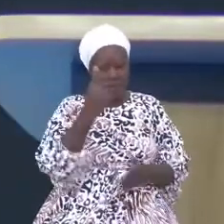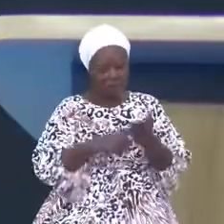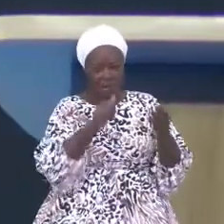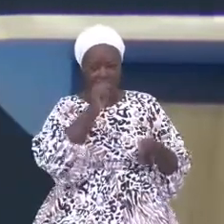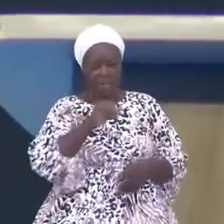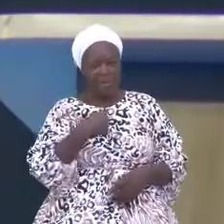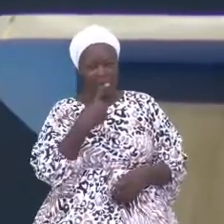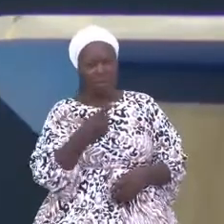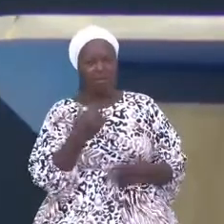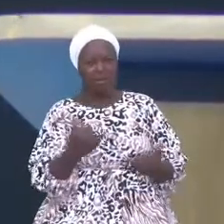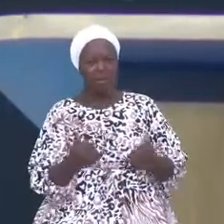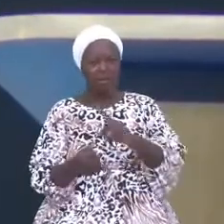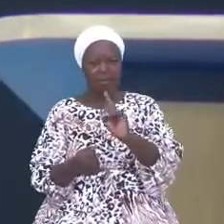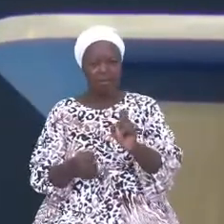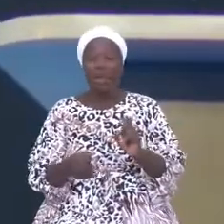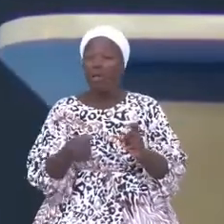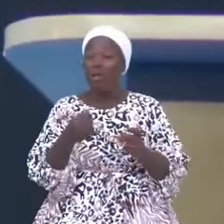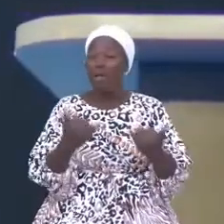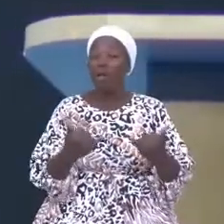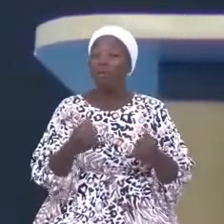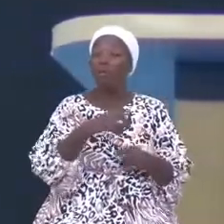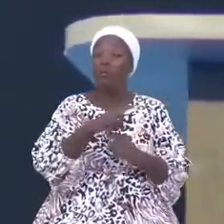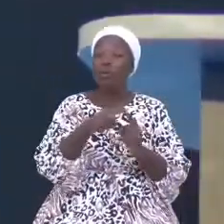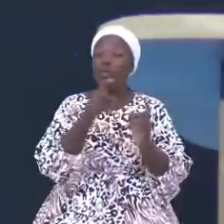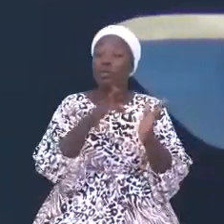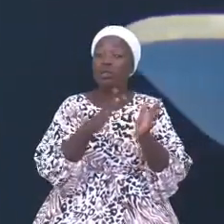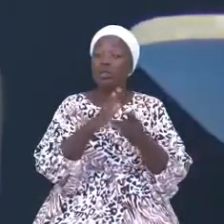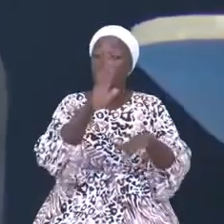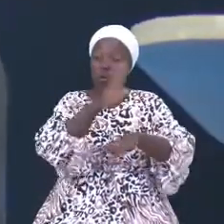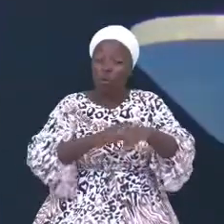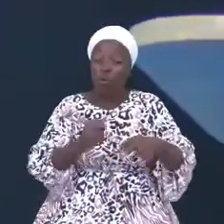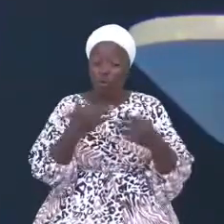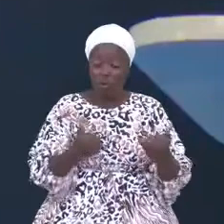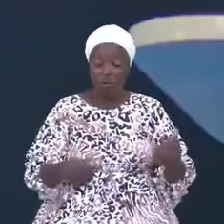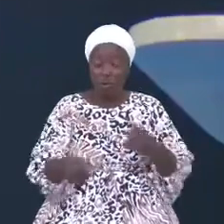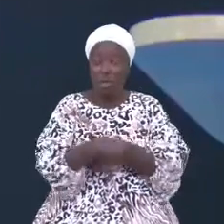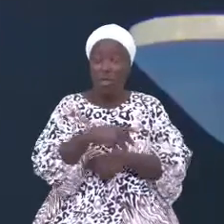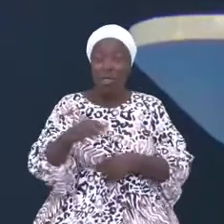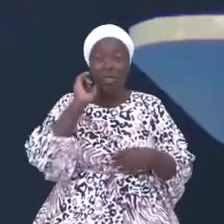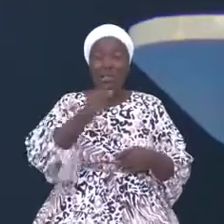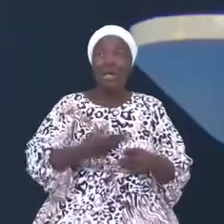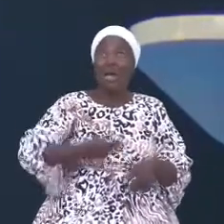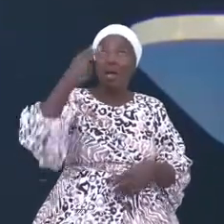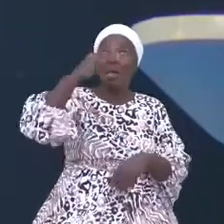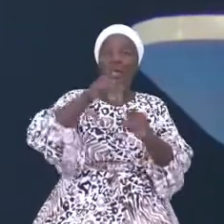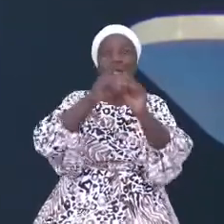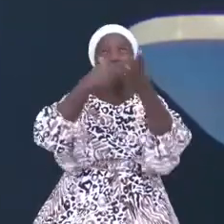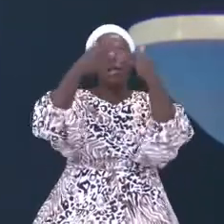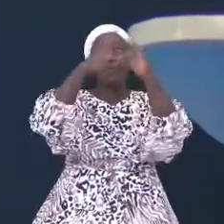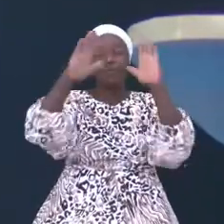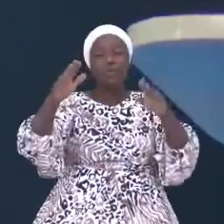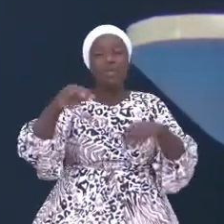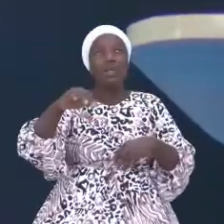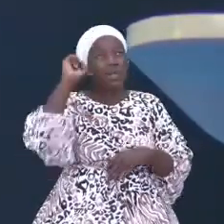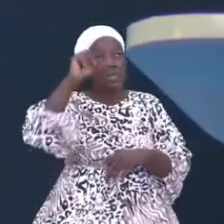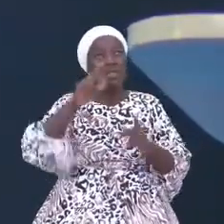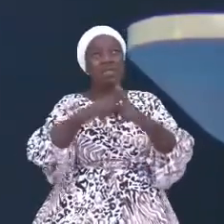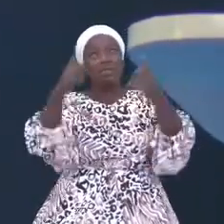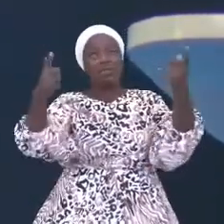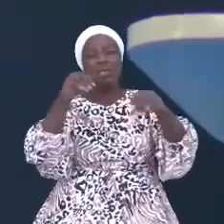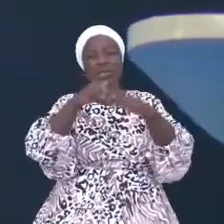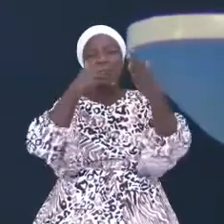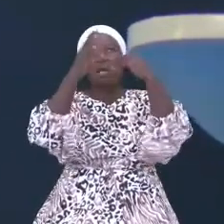you? Now, when Jesus calls today, he's high in heaven. He's great in